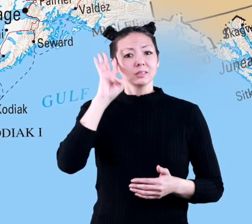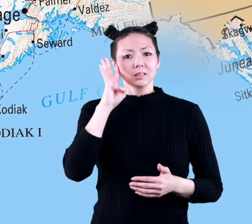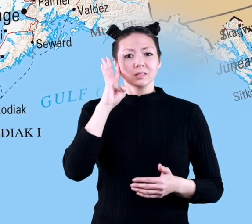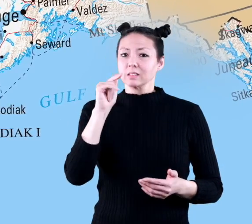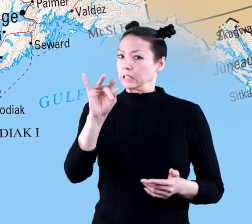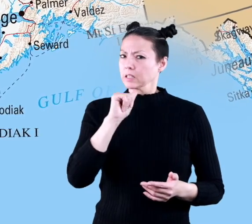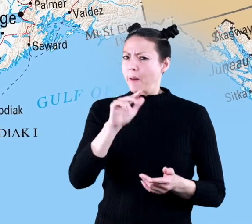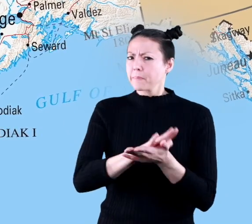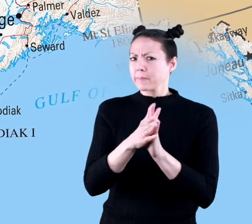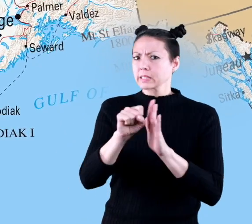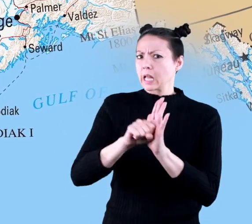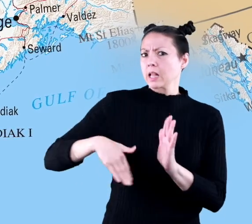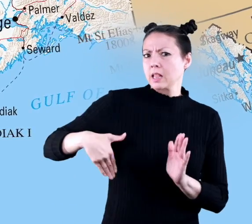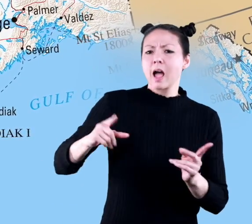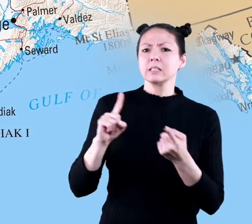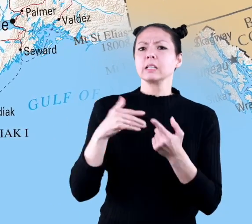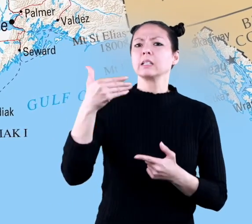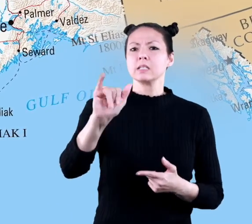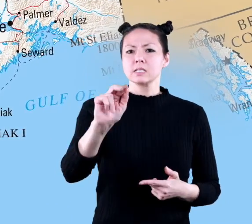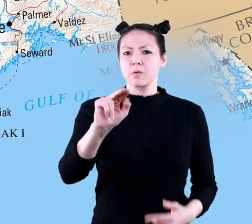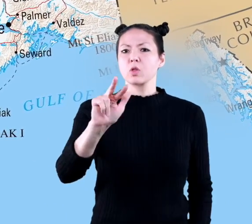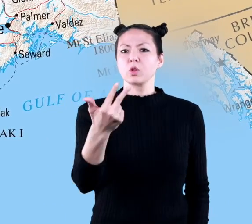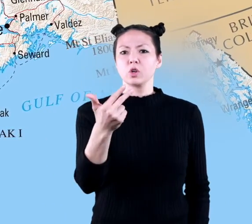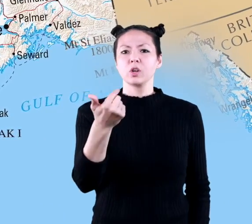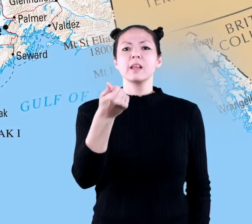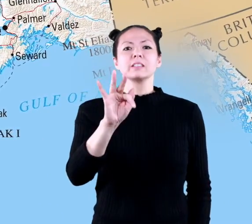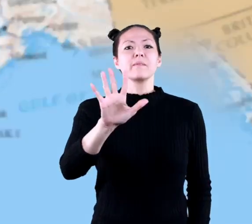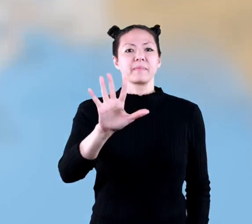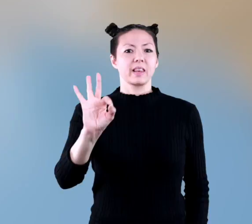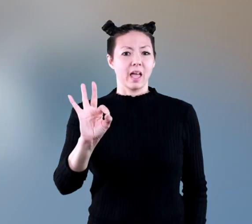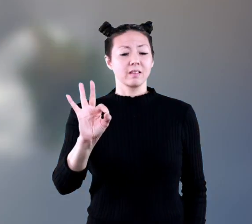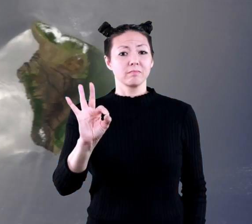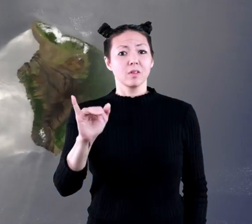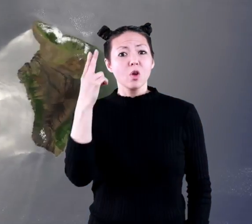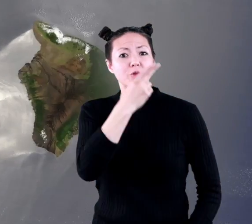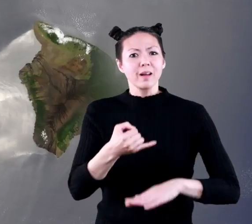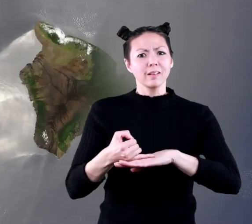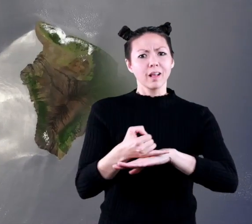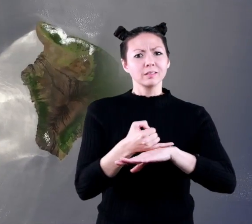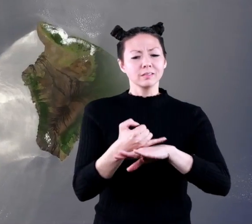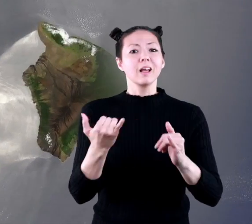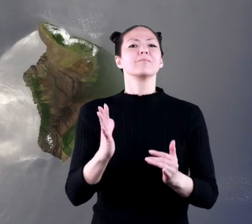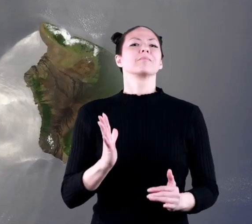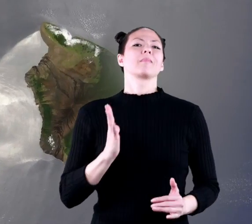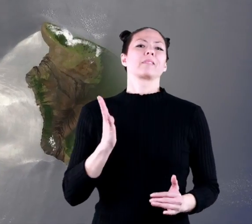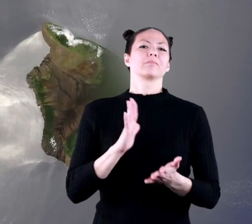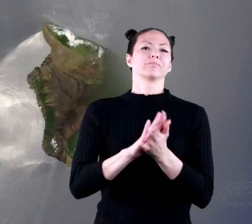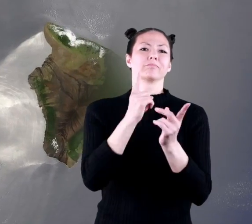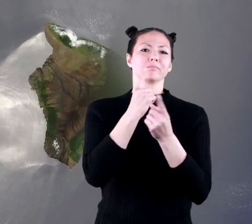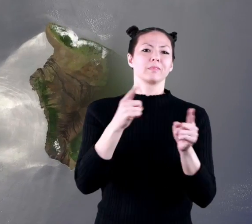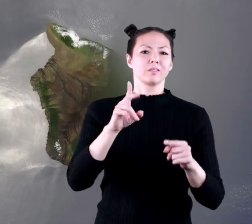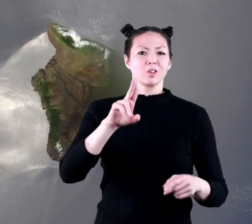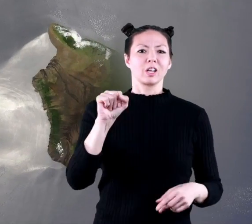Alaska did not become a state until January 3, 1959. The Hawaiian Islands officially became